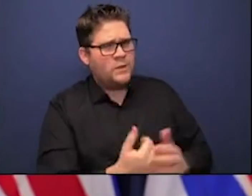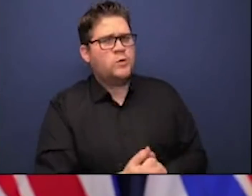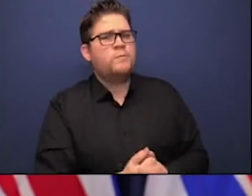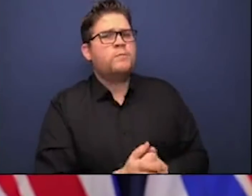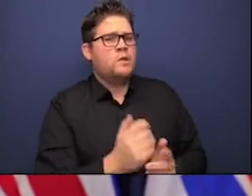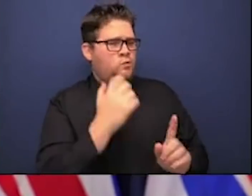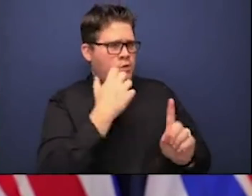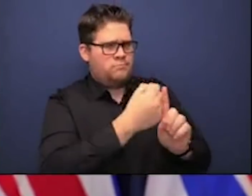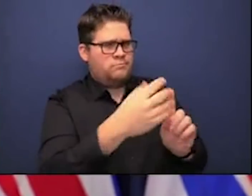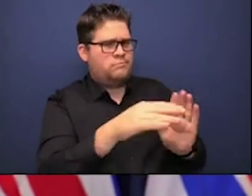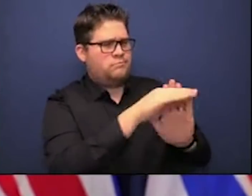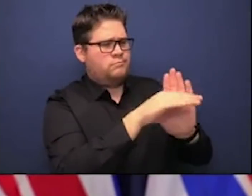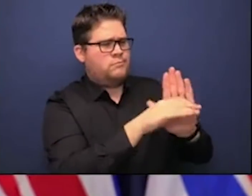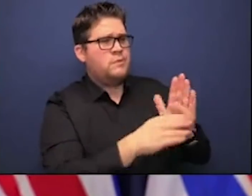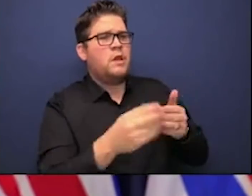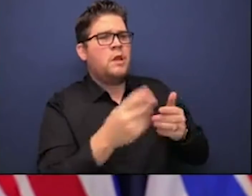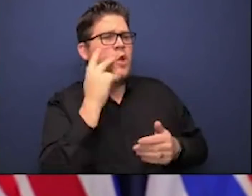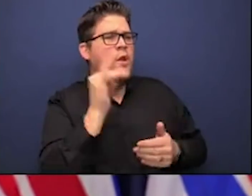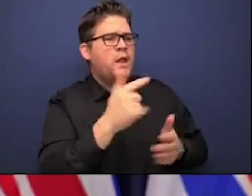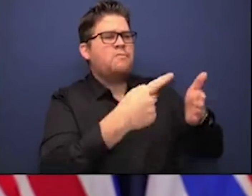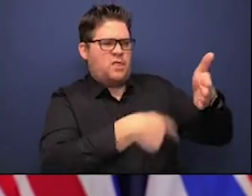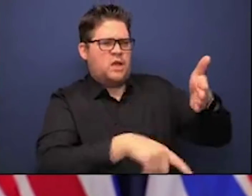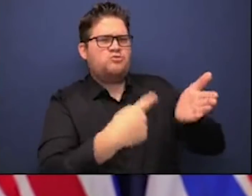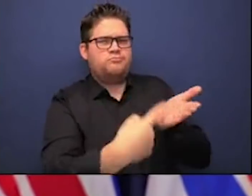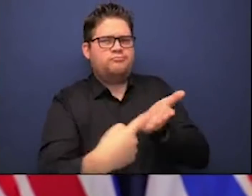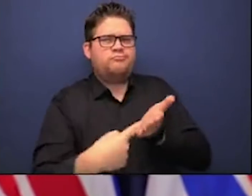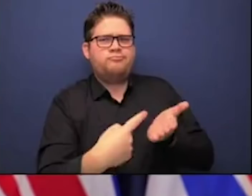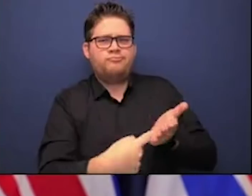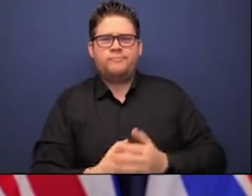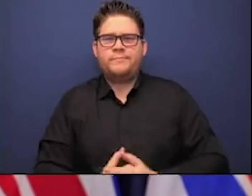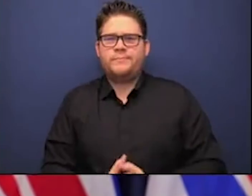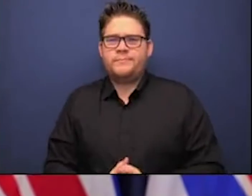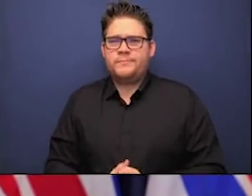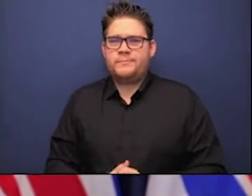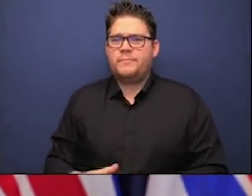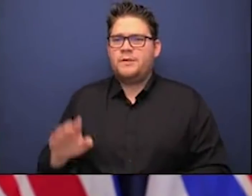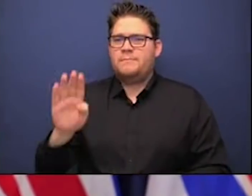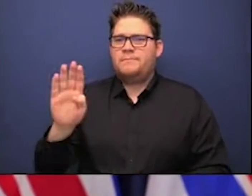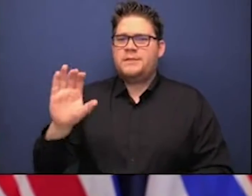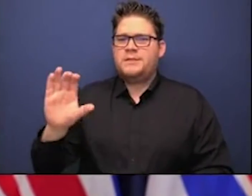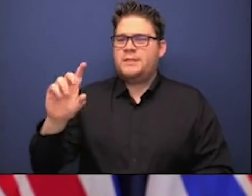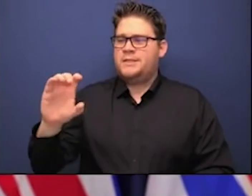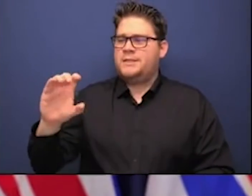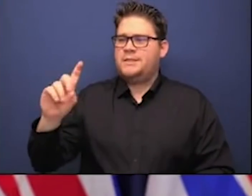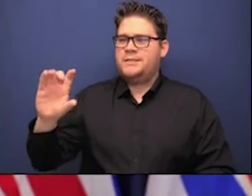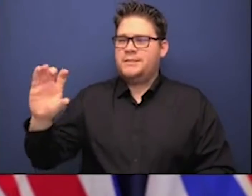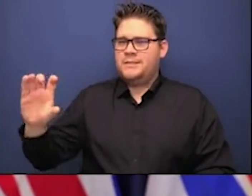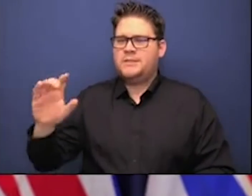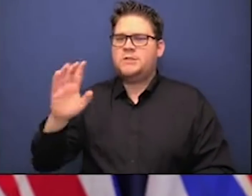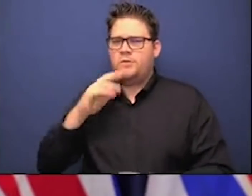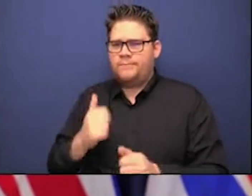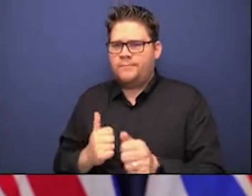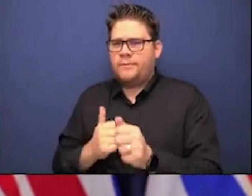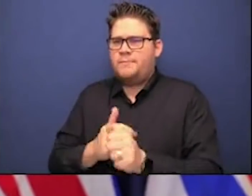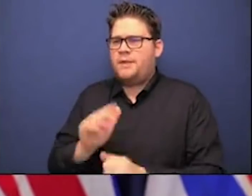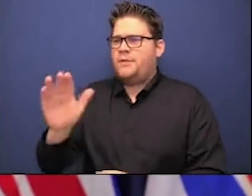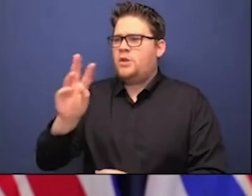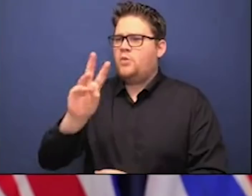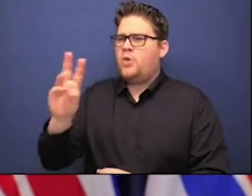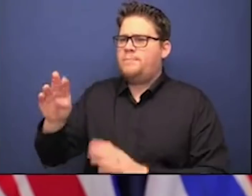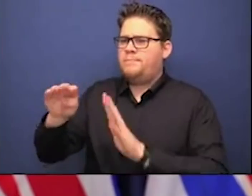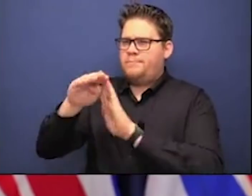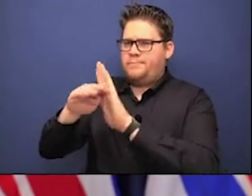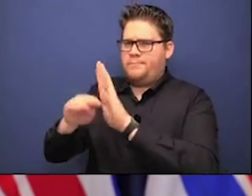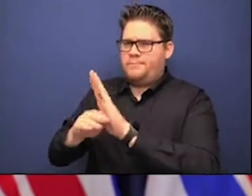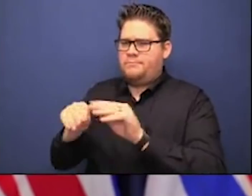area next week as part of the BC CDC's updated childcare guidelines. And with that, I'd now like